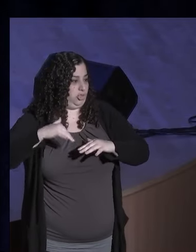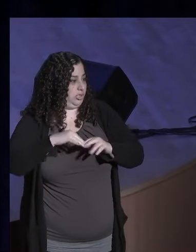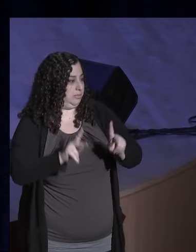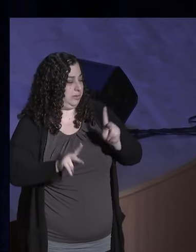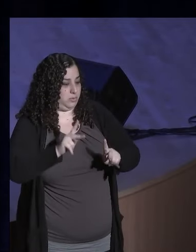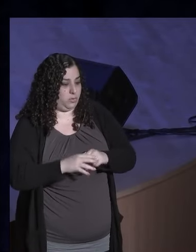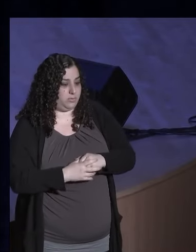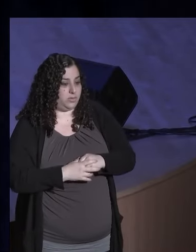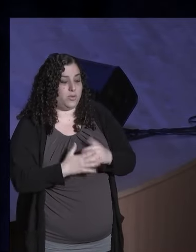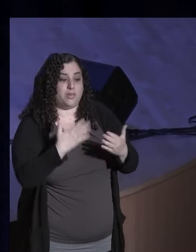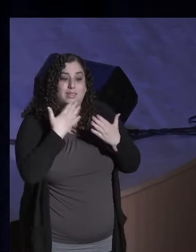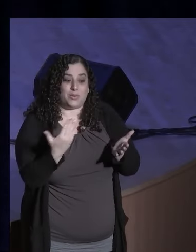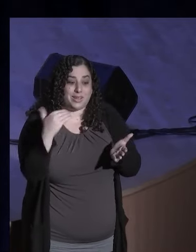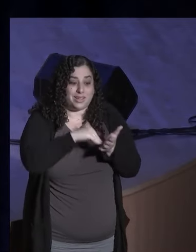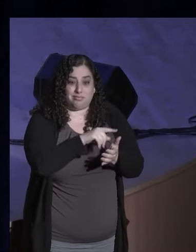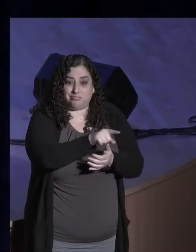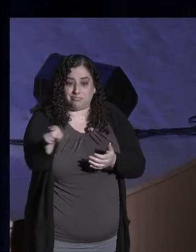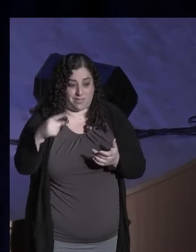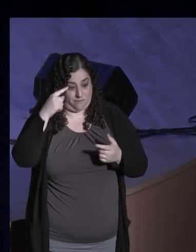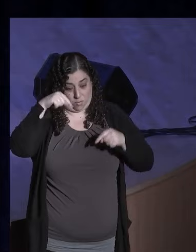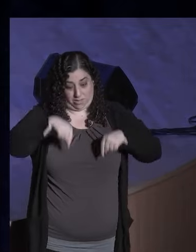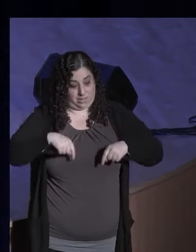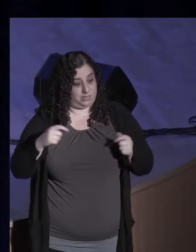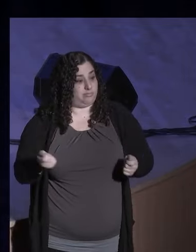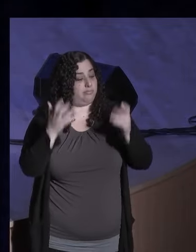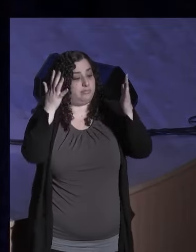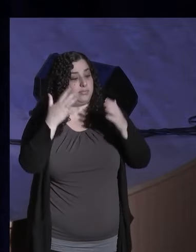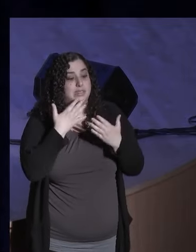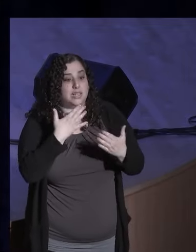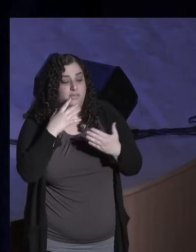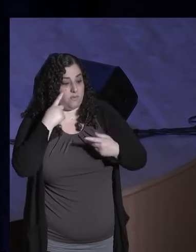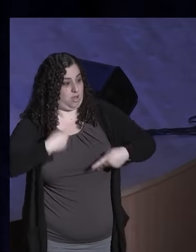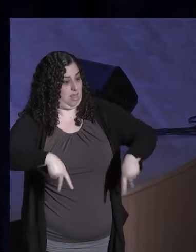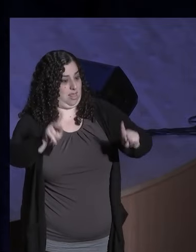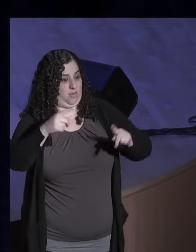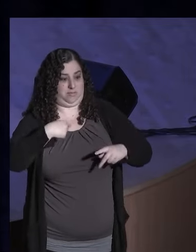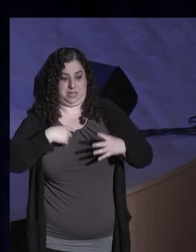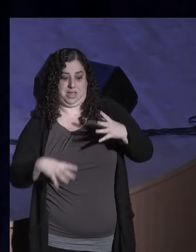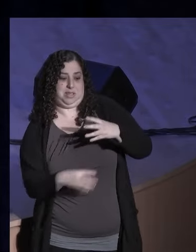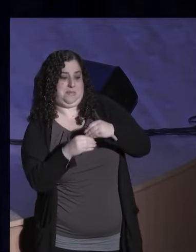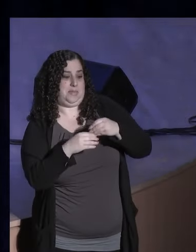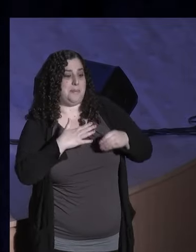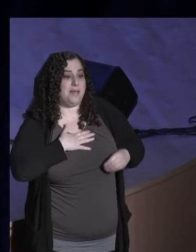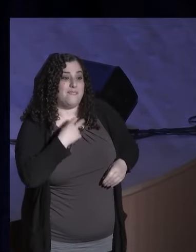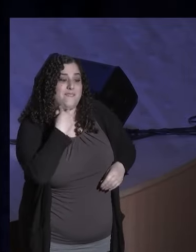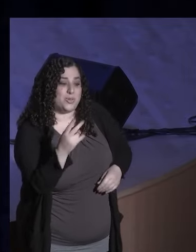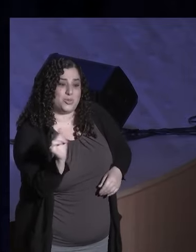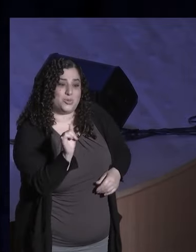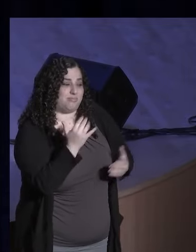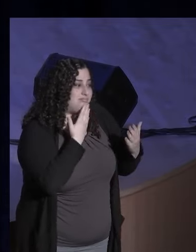voices and for allowing me to add a few minutes of my voice to this wonderful event, and I hope you really enjoy your week. Thank